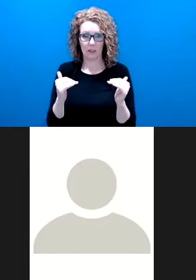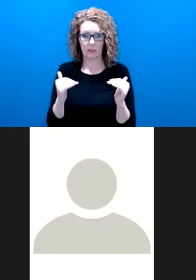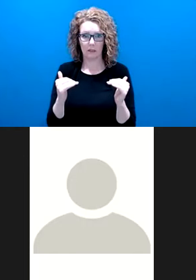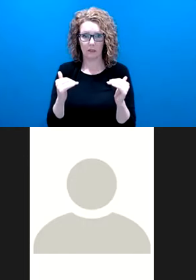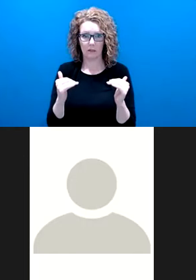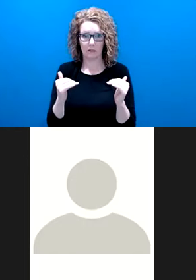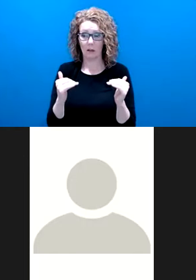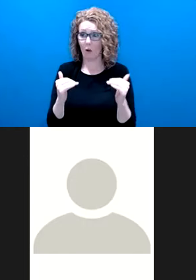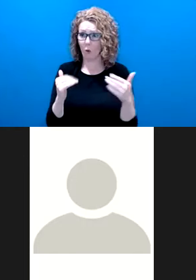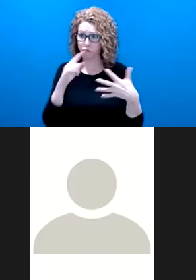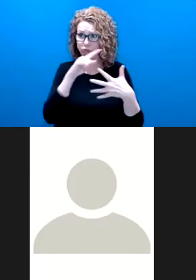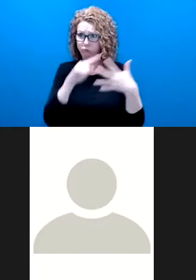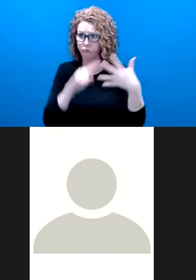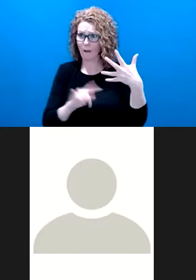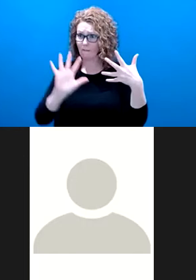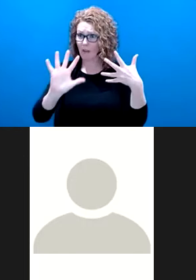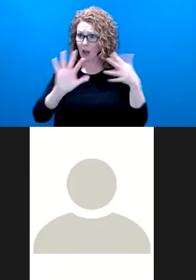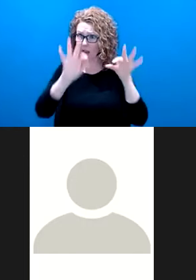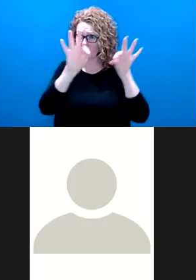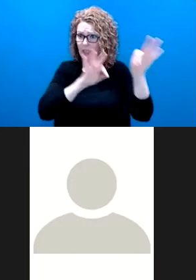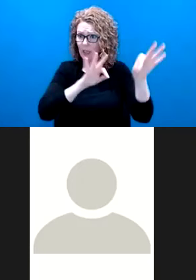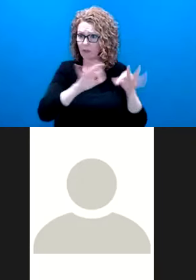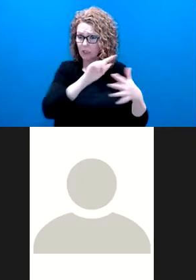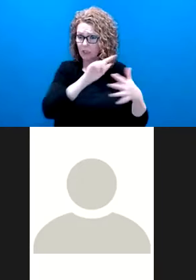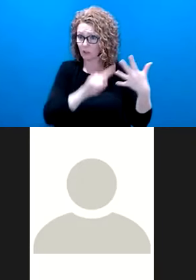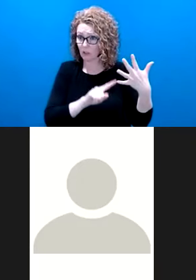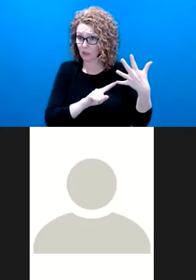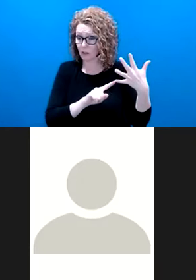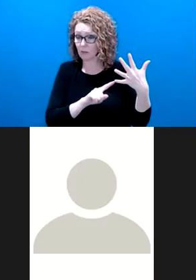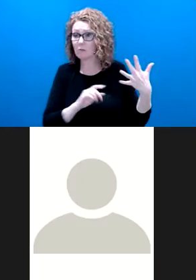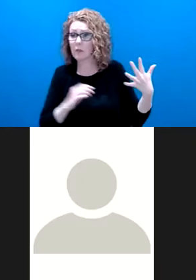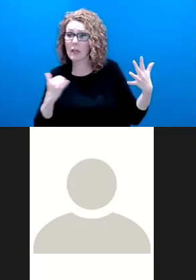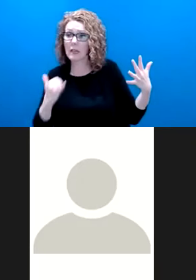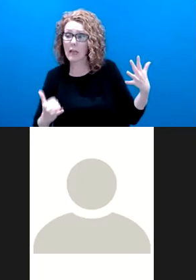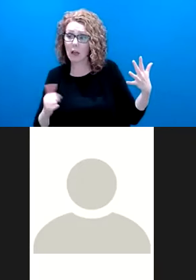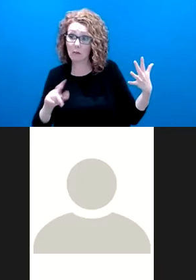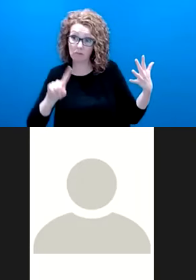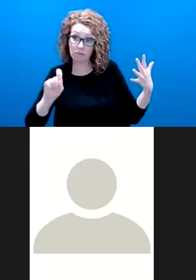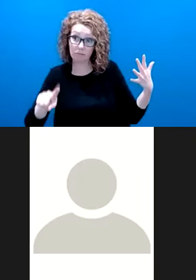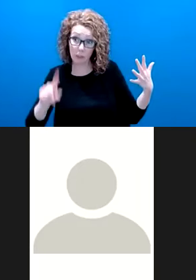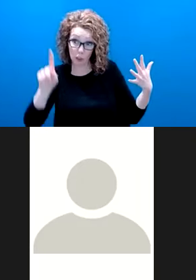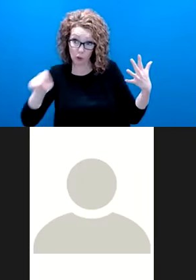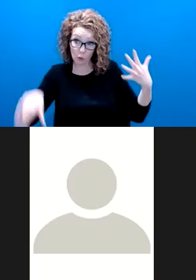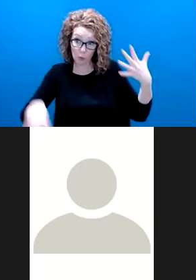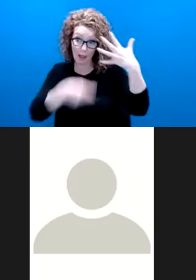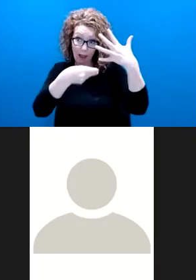Oh, those are the only definitions. So I would ask, do we need to add any more definitions to this?